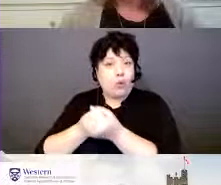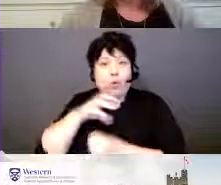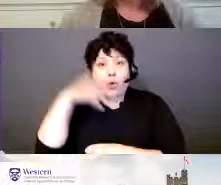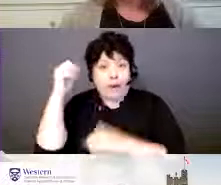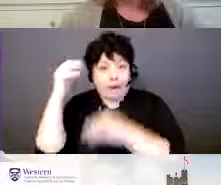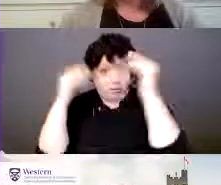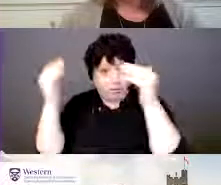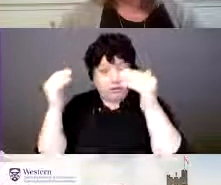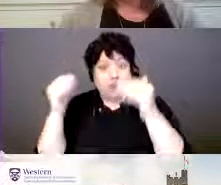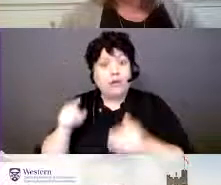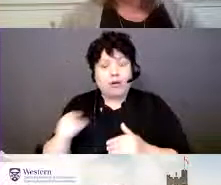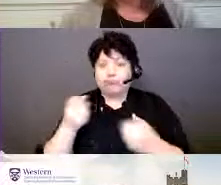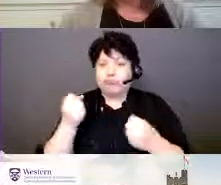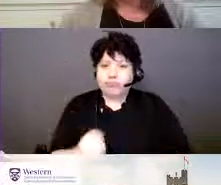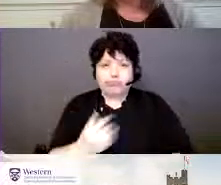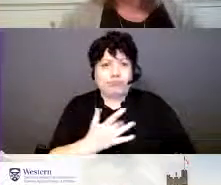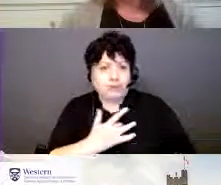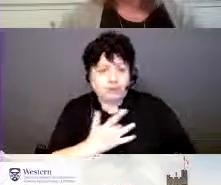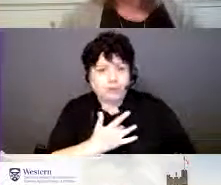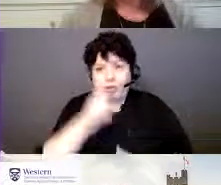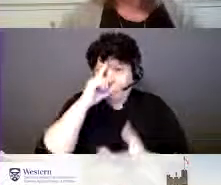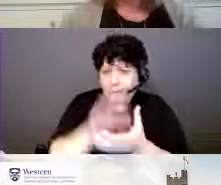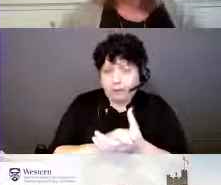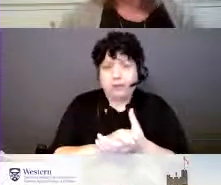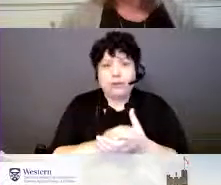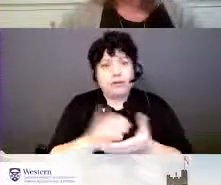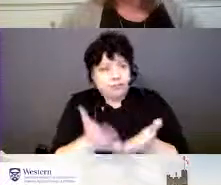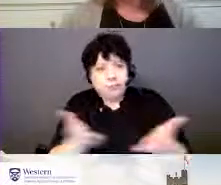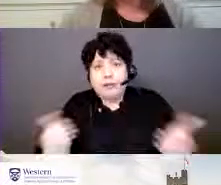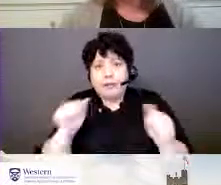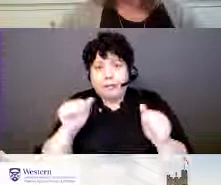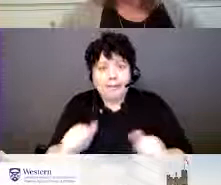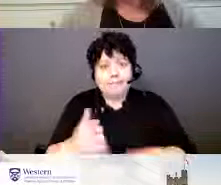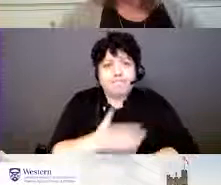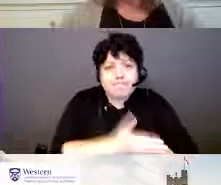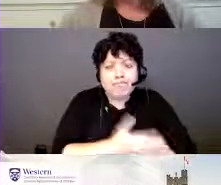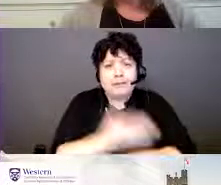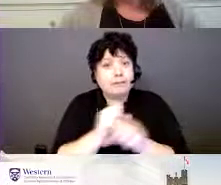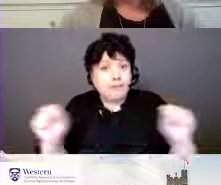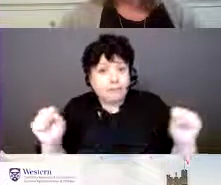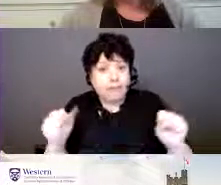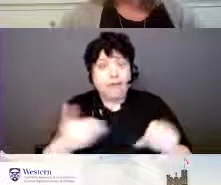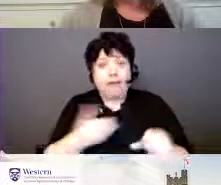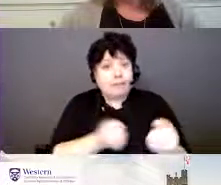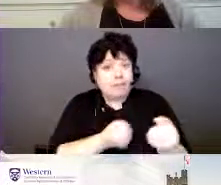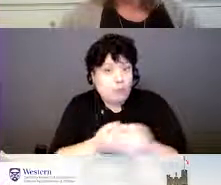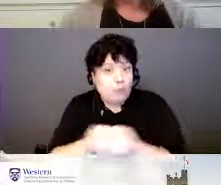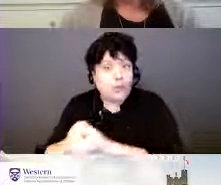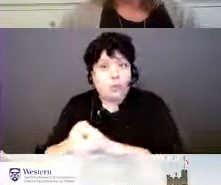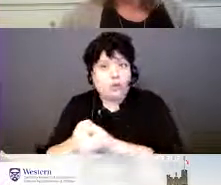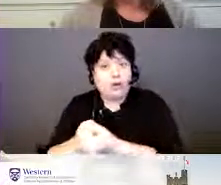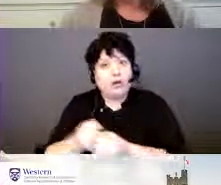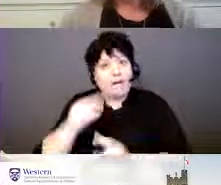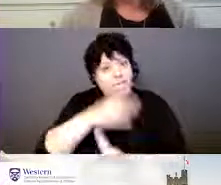so passionate in her belief that everyone has an important contribution to make in creating safe and supportive environments